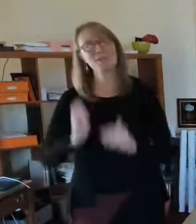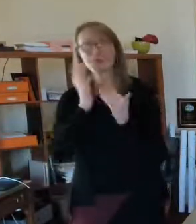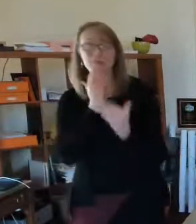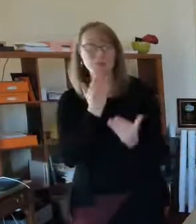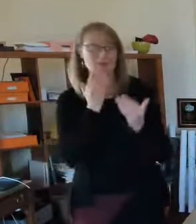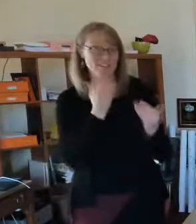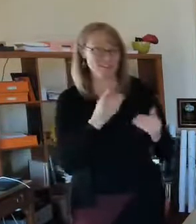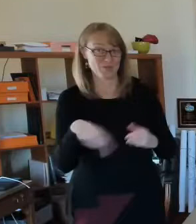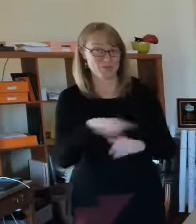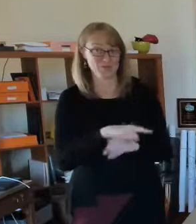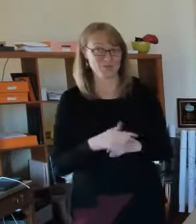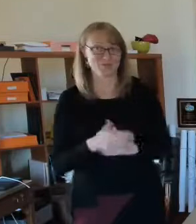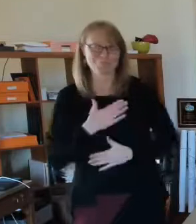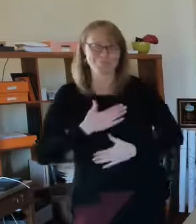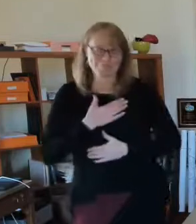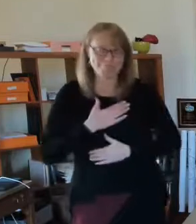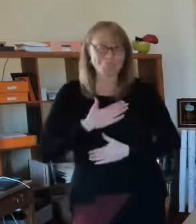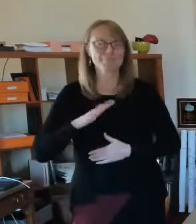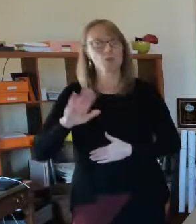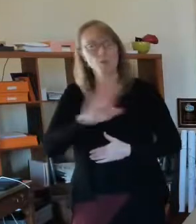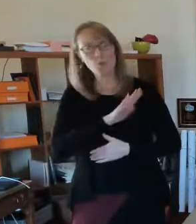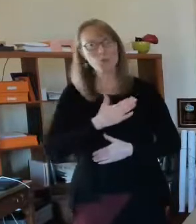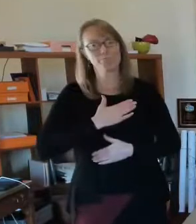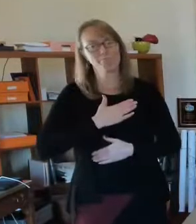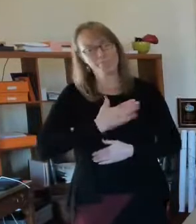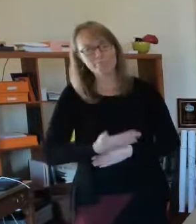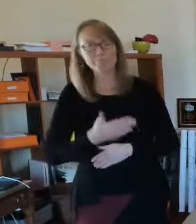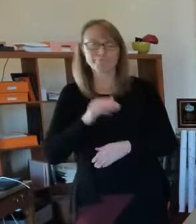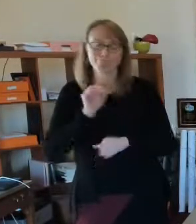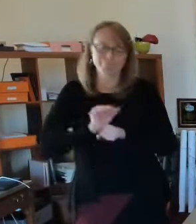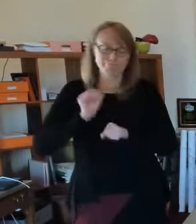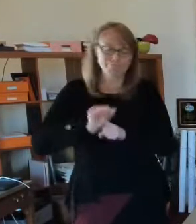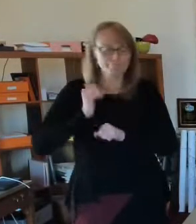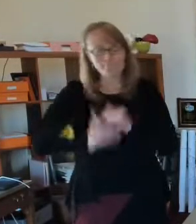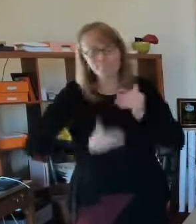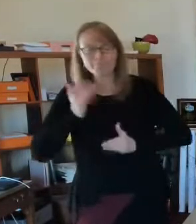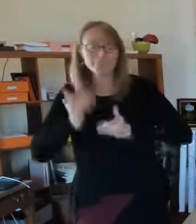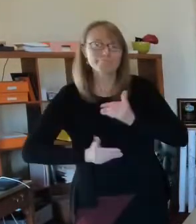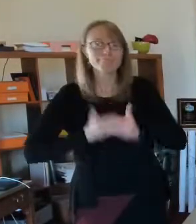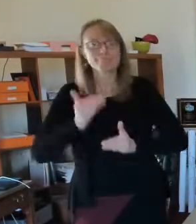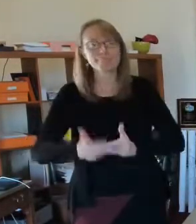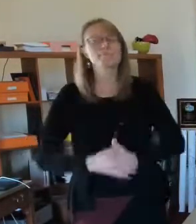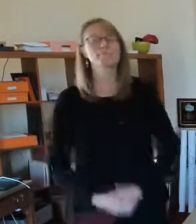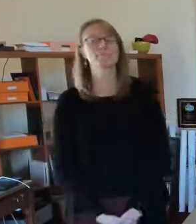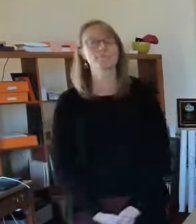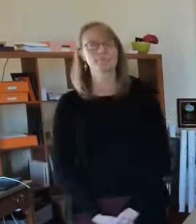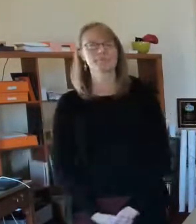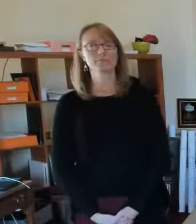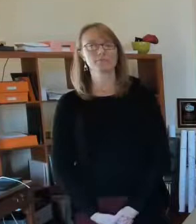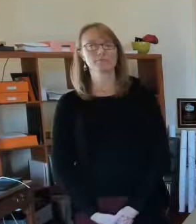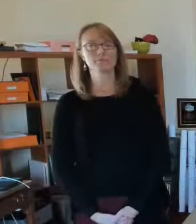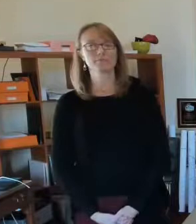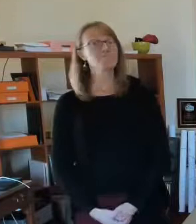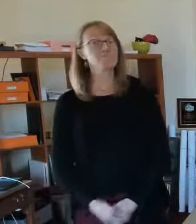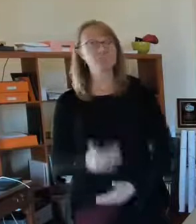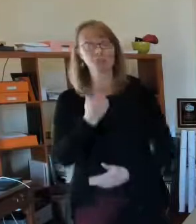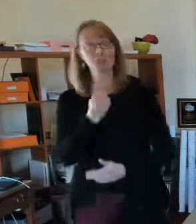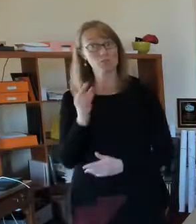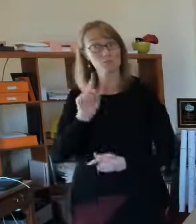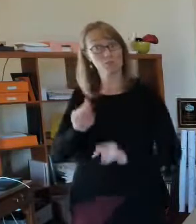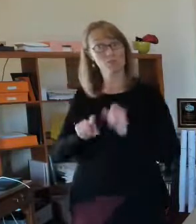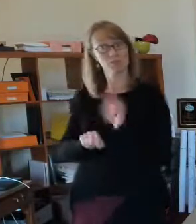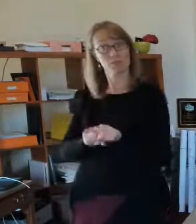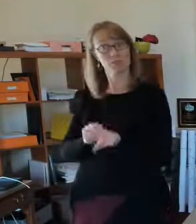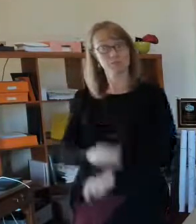We appreciate your keeping the wheels rolling. Okay, a couple of questions, Mayor. You said we're